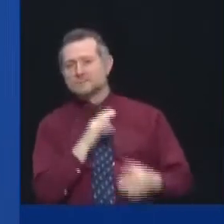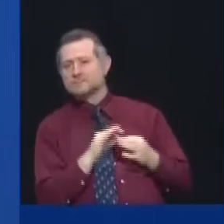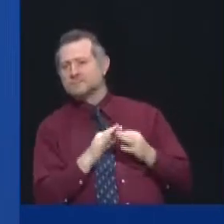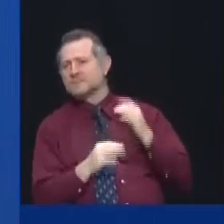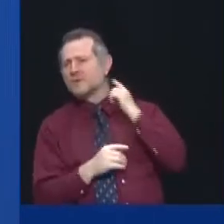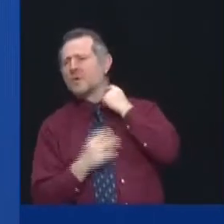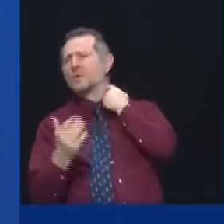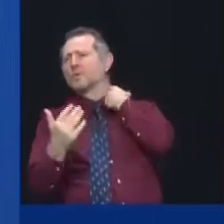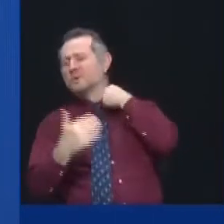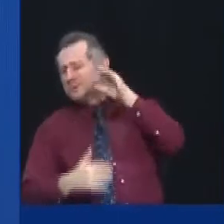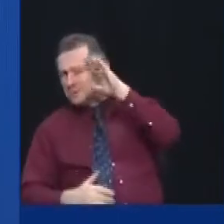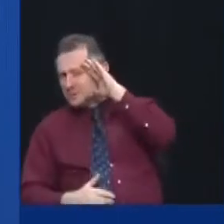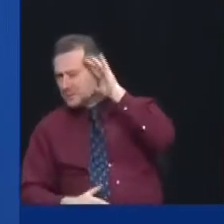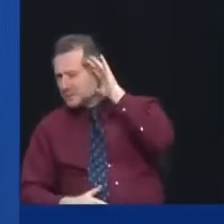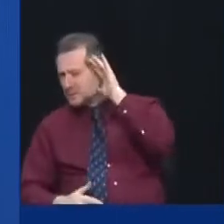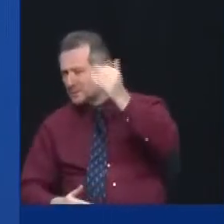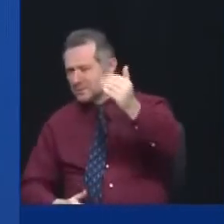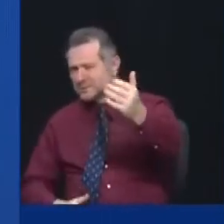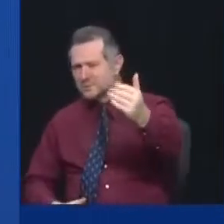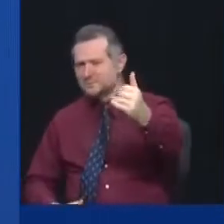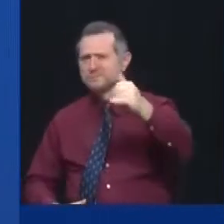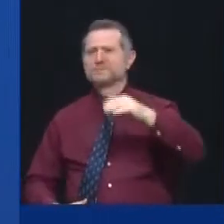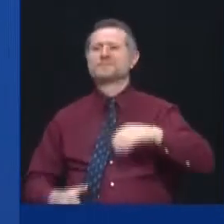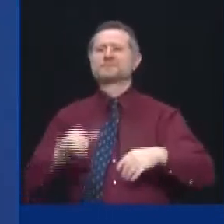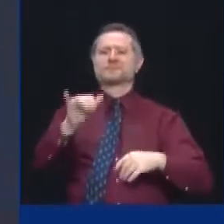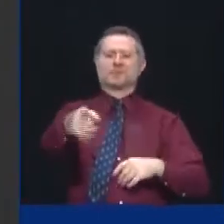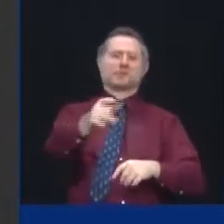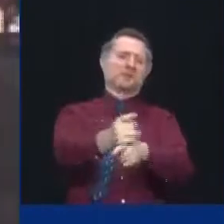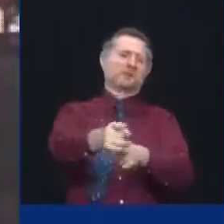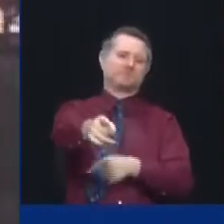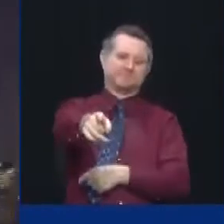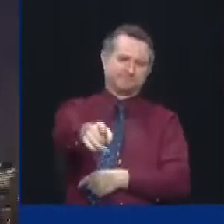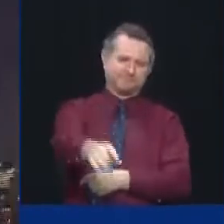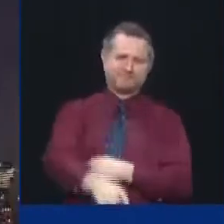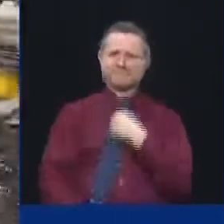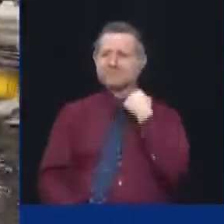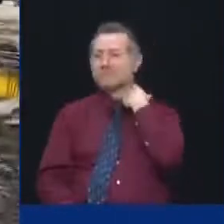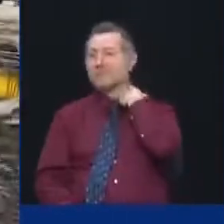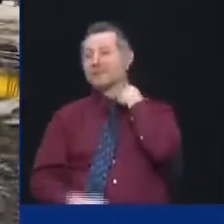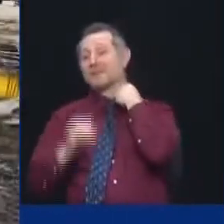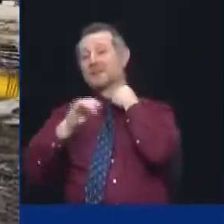a nationally competitive convention center, and it was.